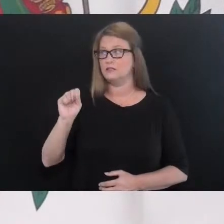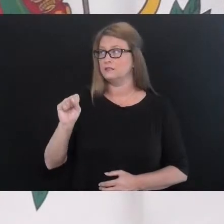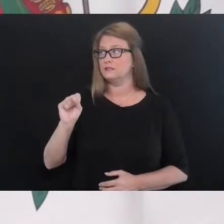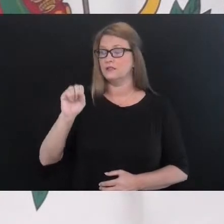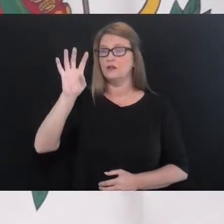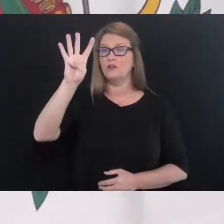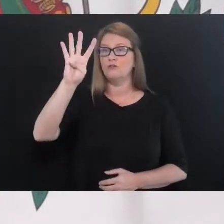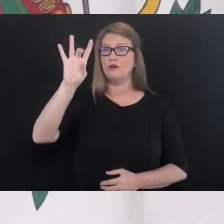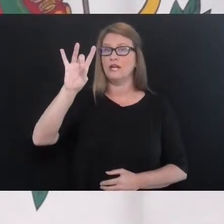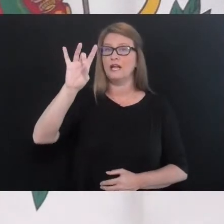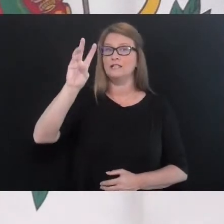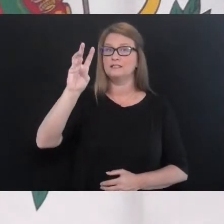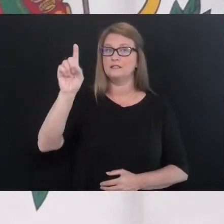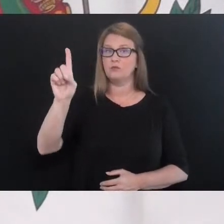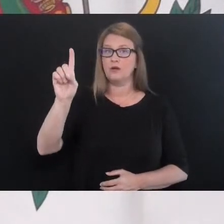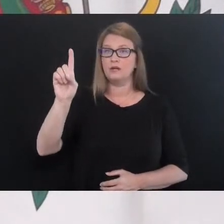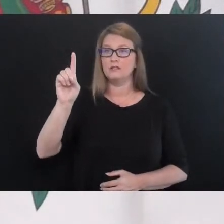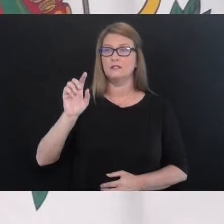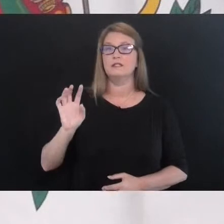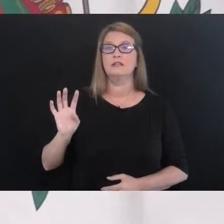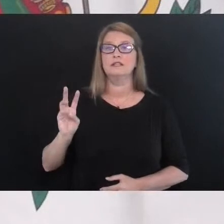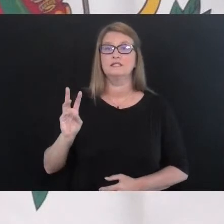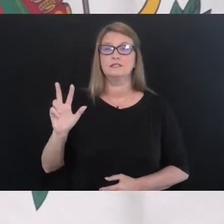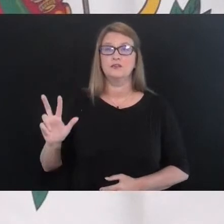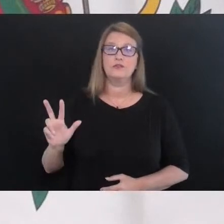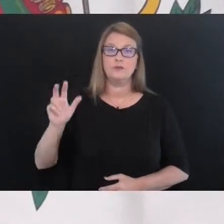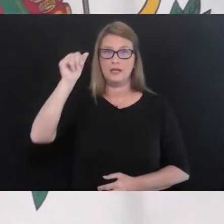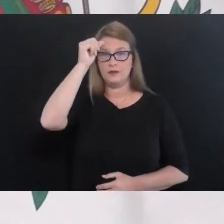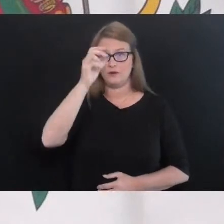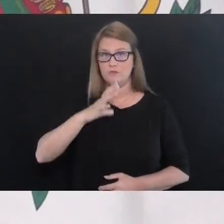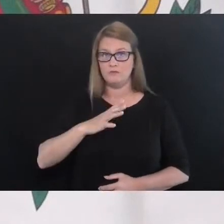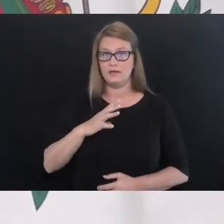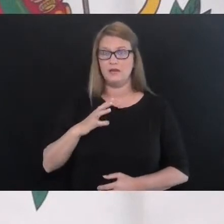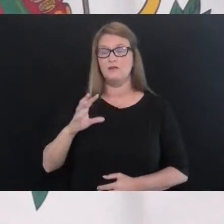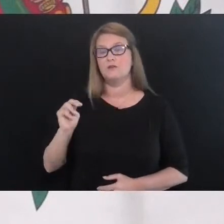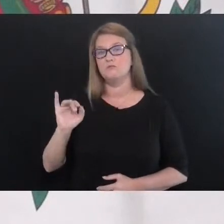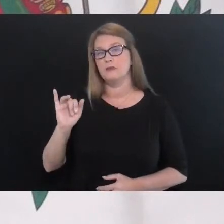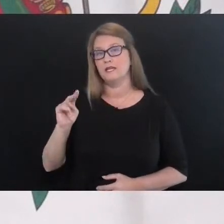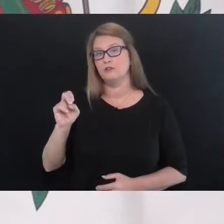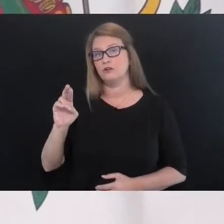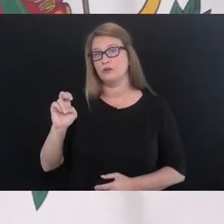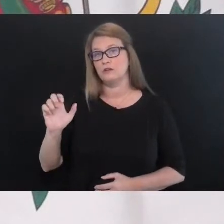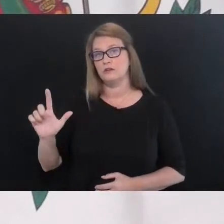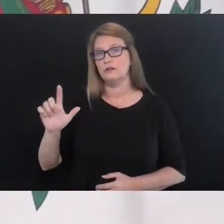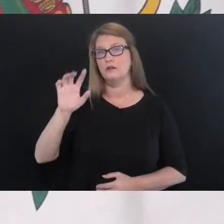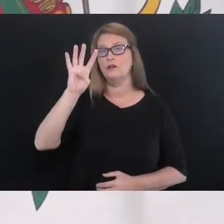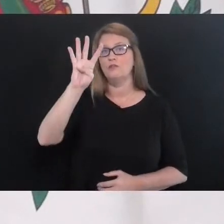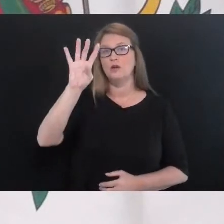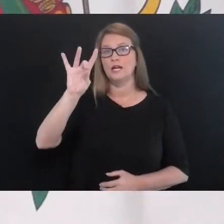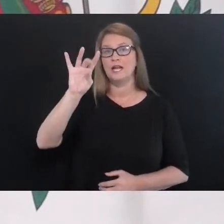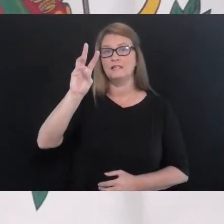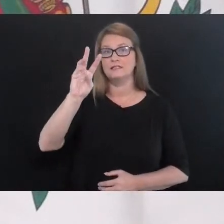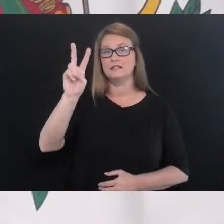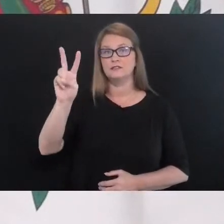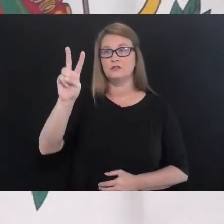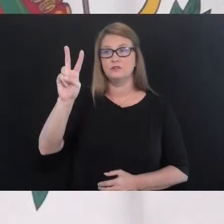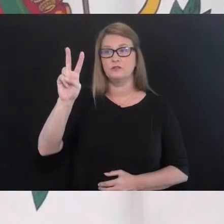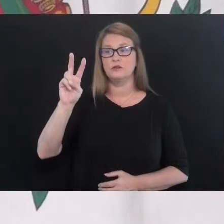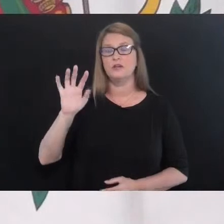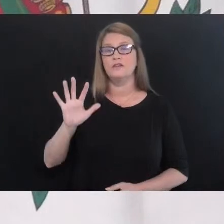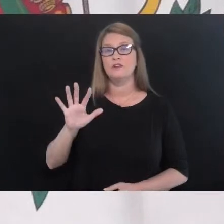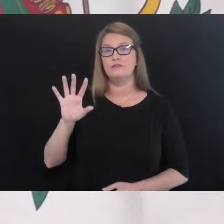The 4,861st death, a 63-year-old male from Mineral County. The 4,862nd death,